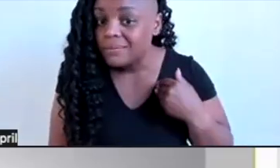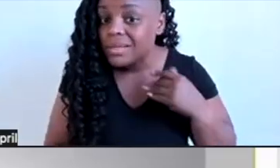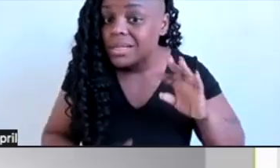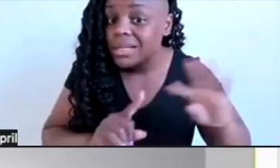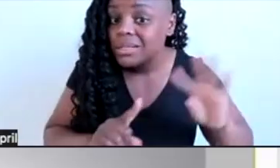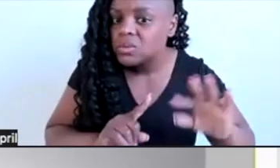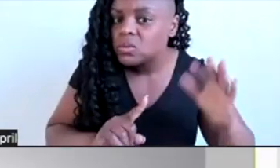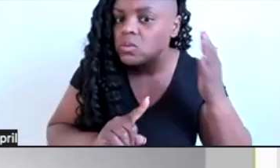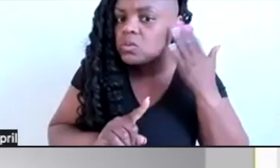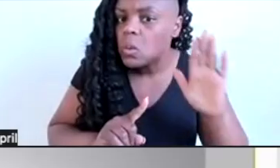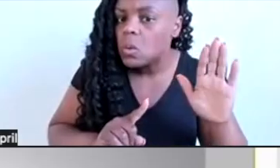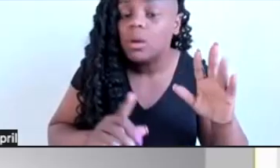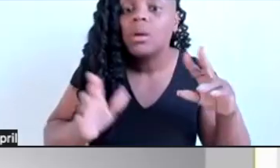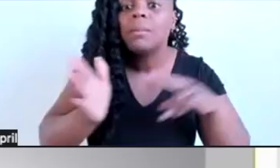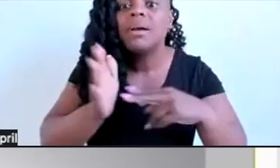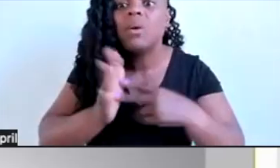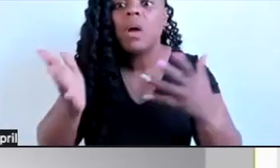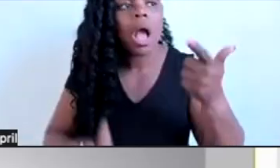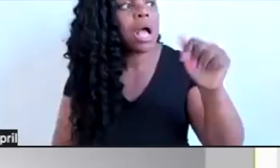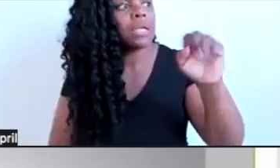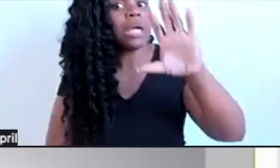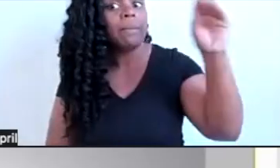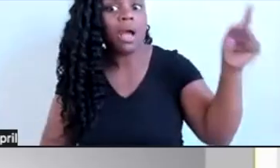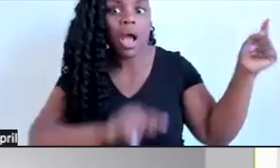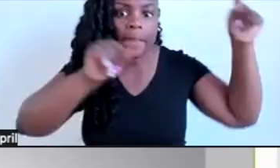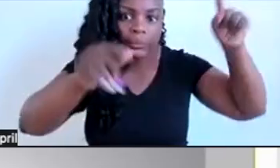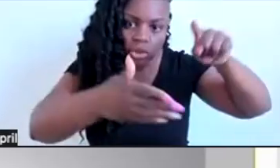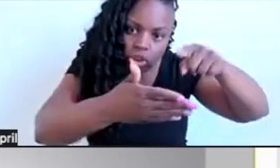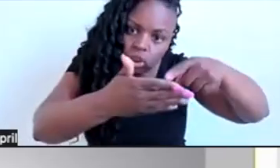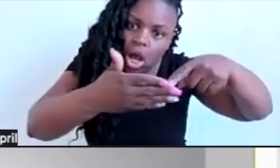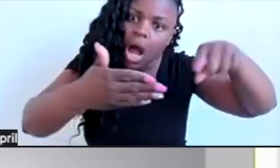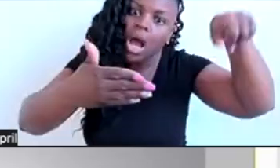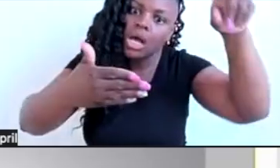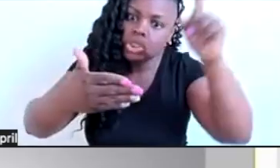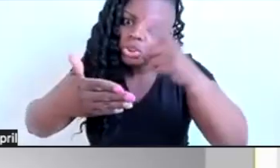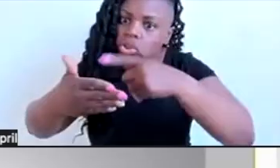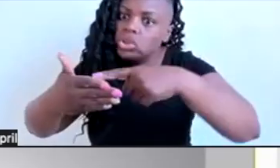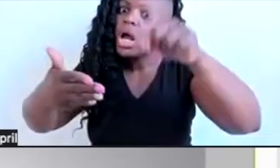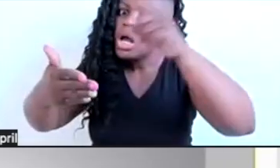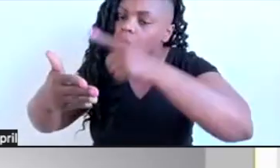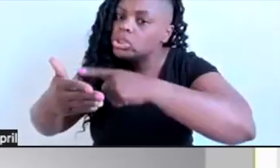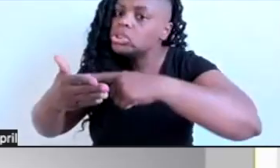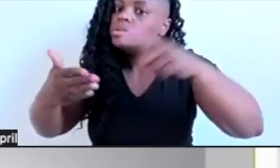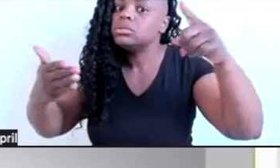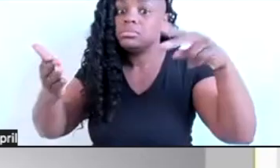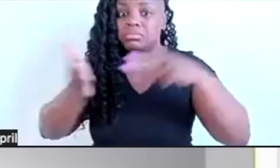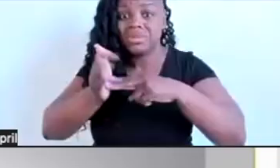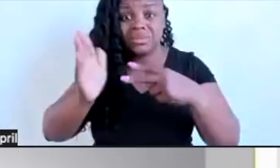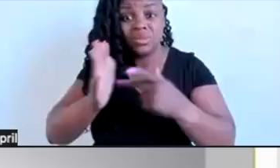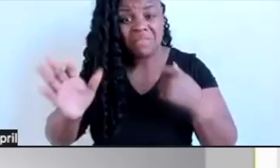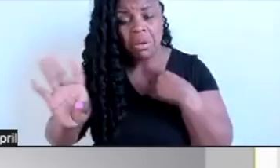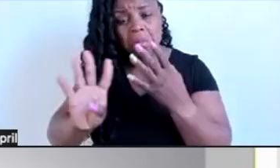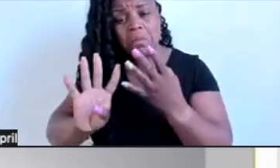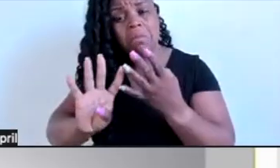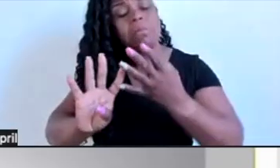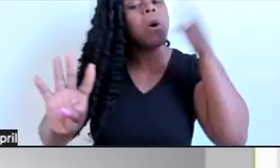each house. Because the gas company was overwhelmed with service requests from the earthquake, it took 2 weeks to get the gas turned